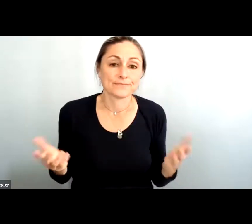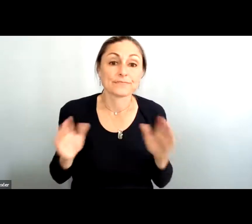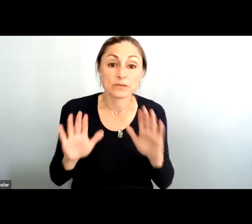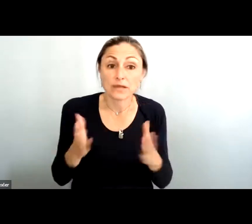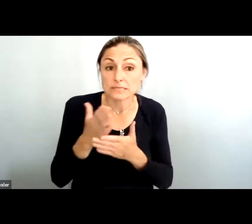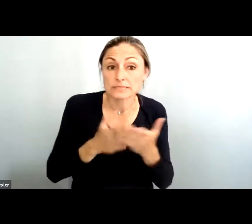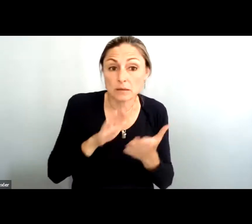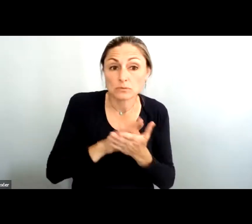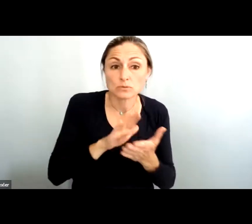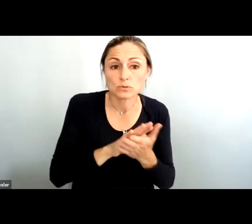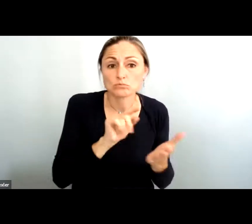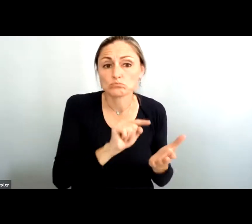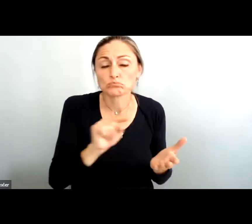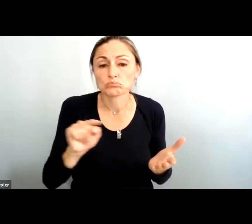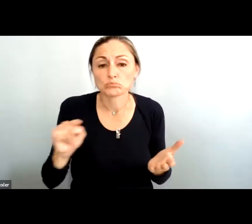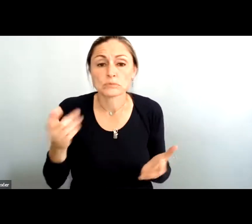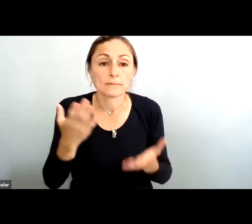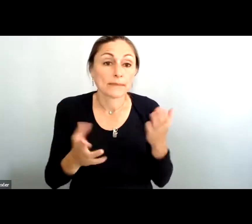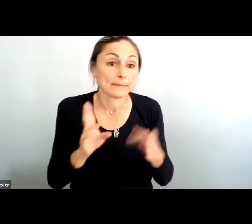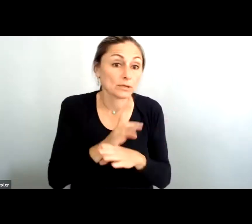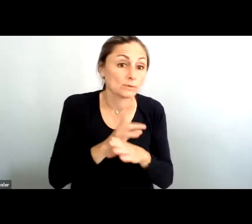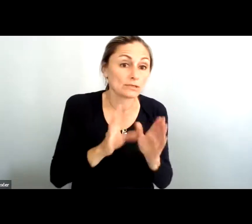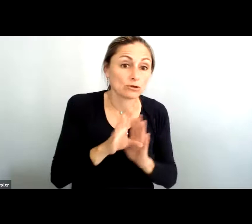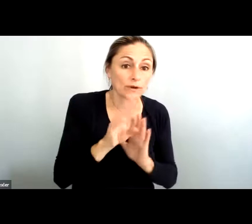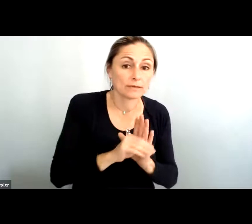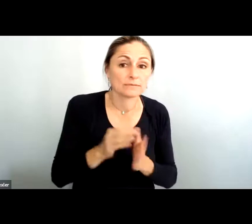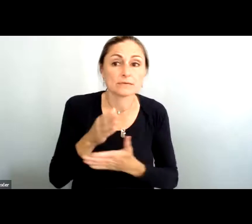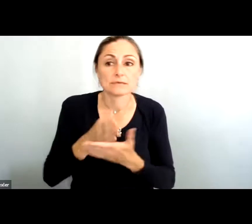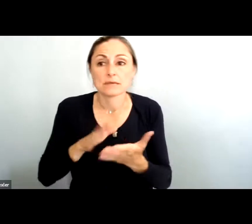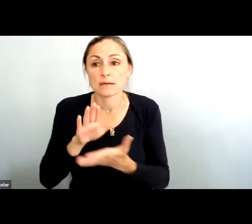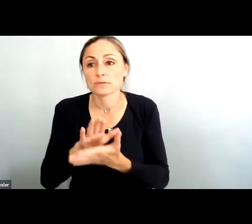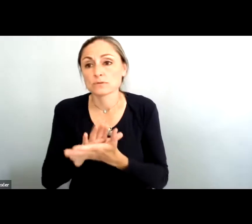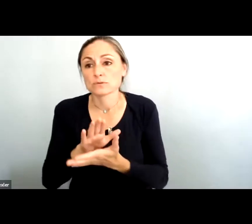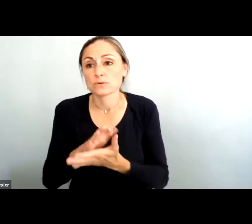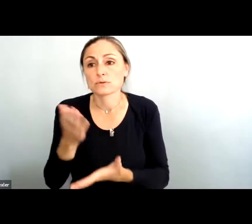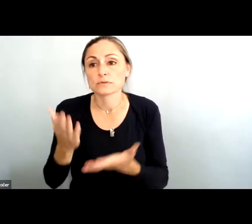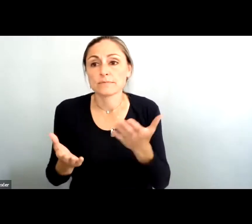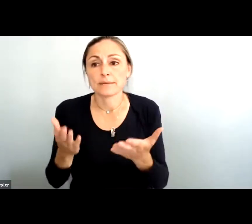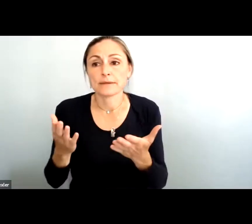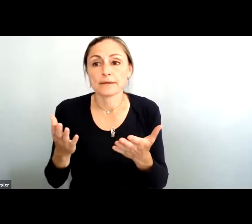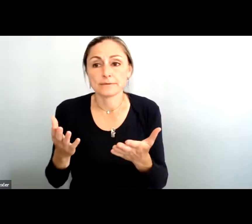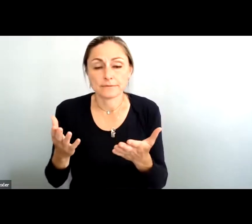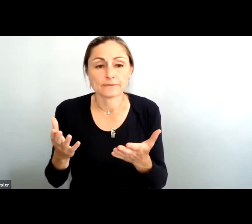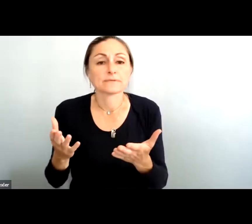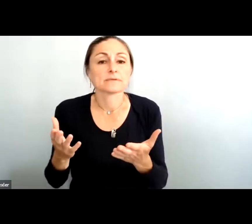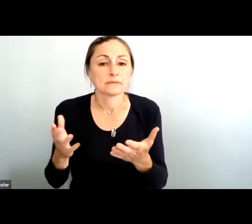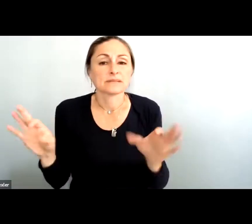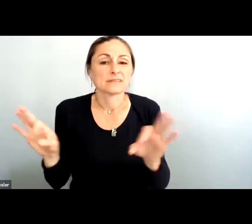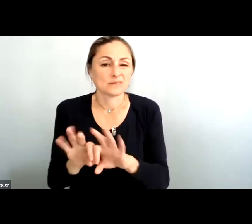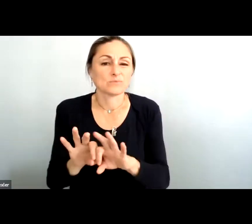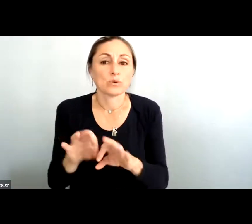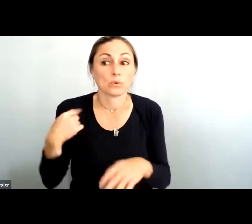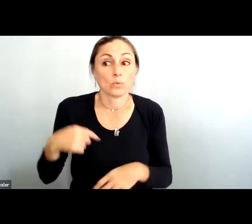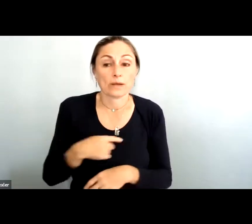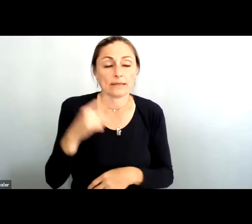schools made it a curriculum. Some schools might take the art project, but it's really important, we